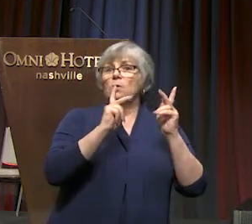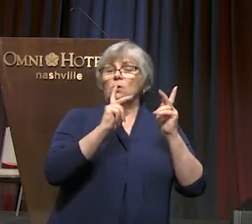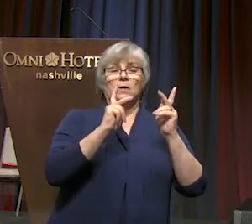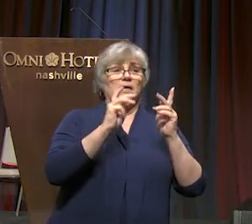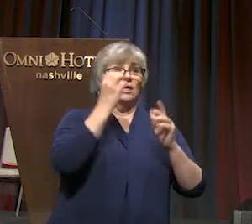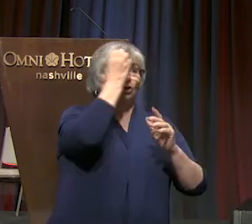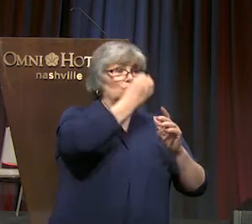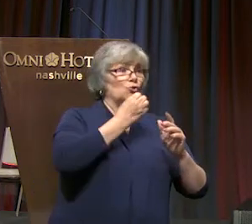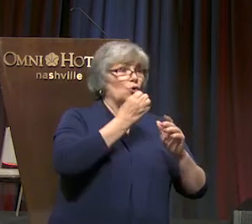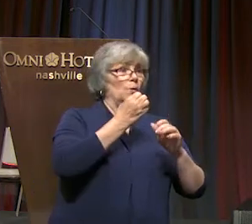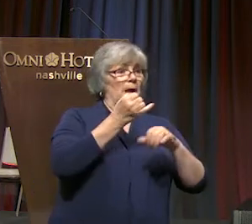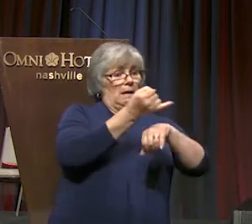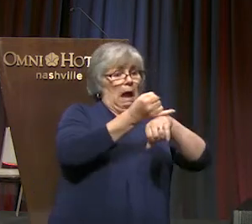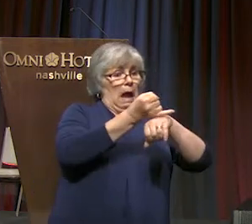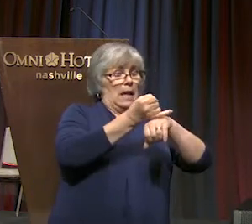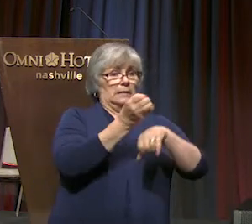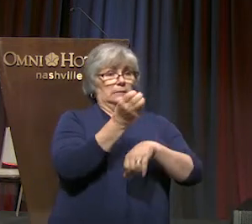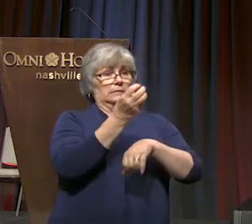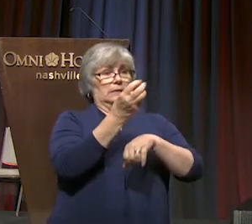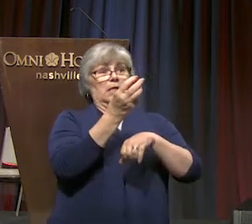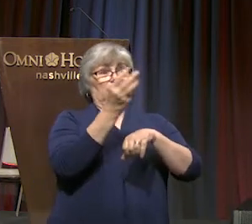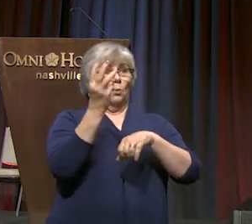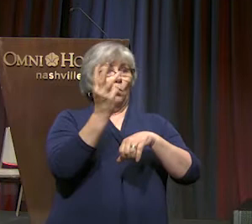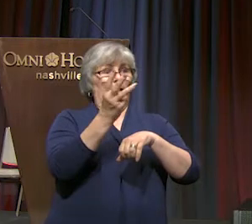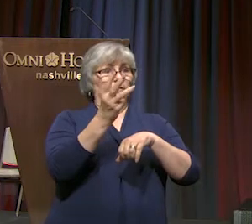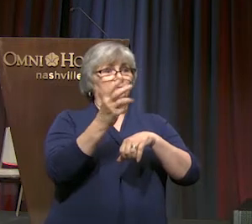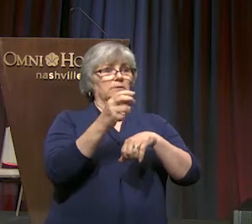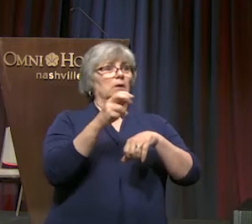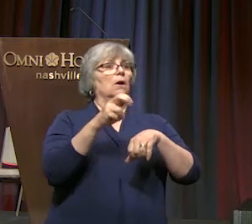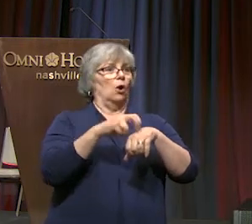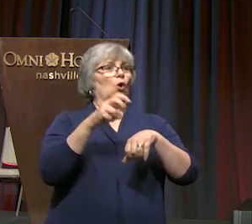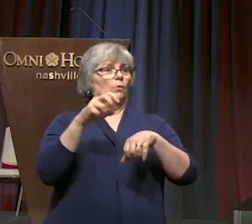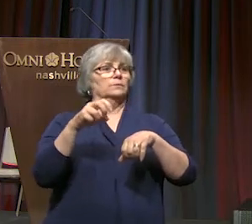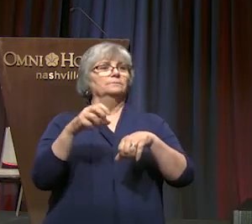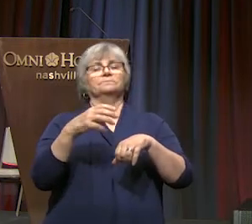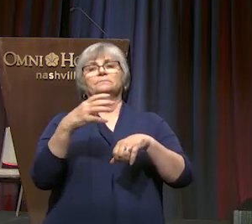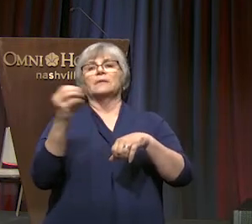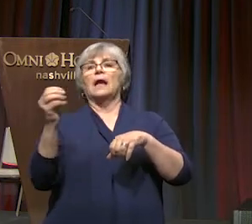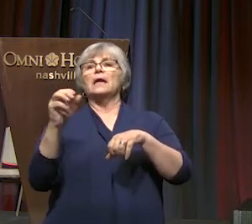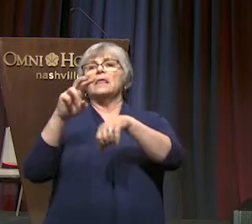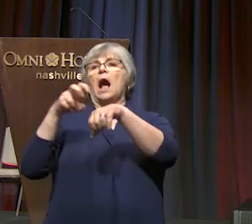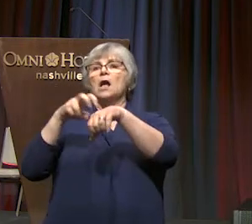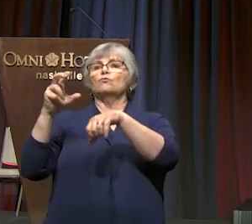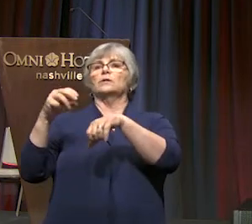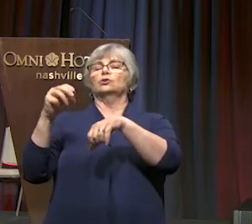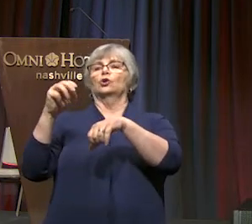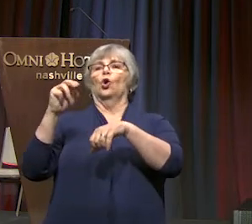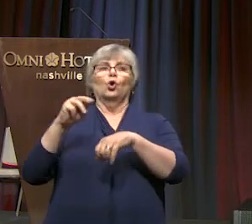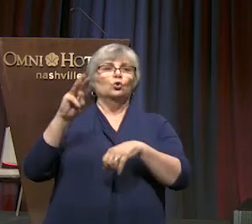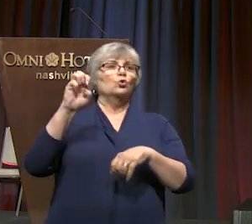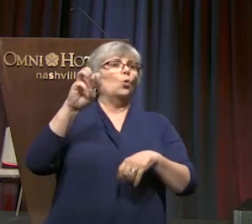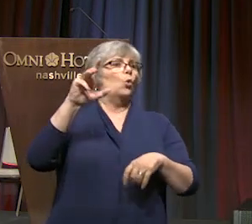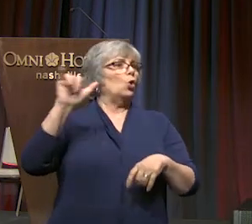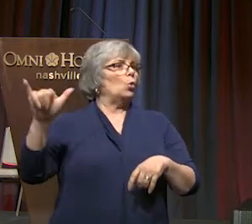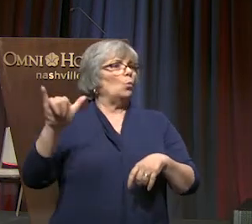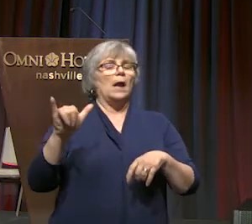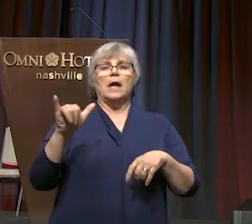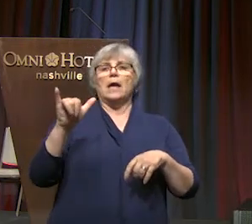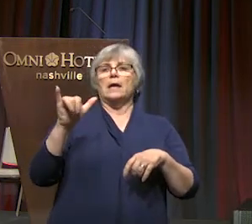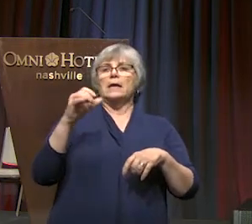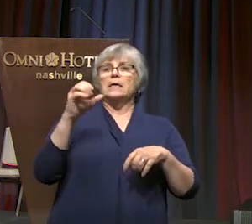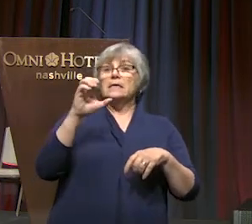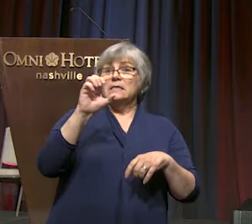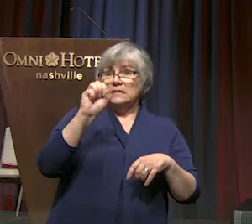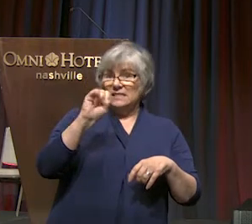Ireland in the west to the Ural Mountains in the east, from Norway in the north and Sicily in the south, is